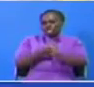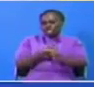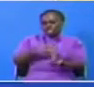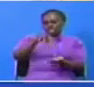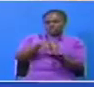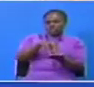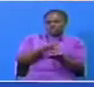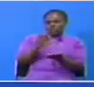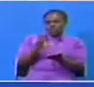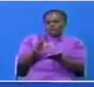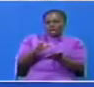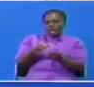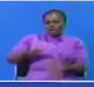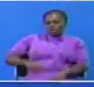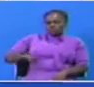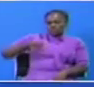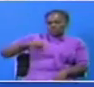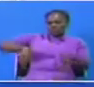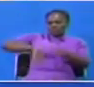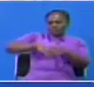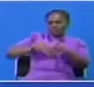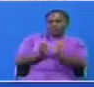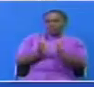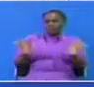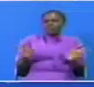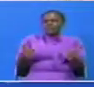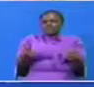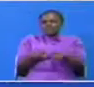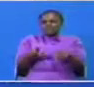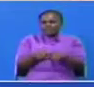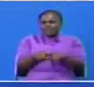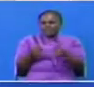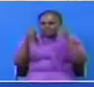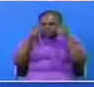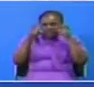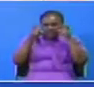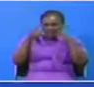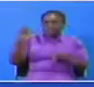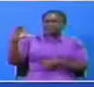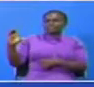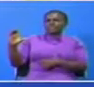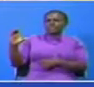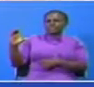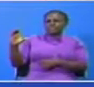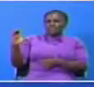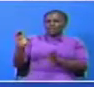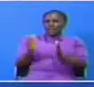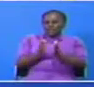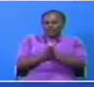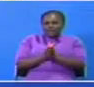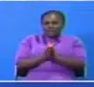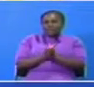Bamungu's chance of survival in the Kenyan Premier League. Abich fended off competition from Tusker FC duo goalkeeper David Okello and midfielder